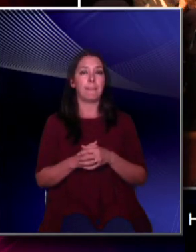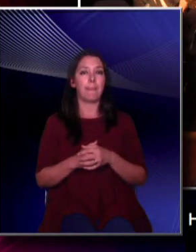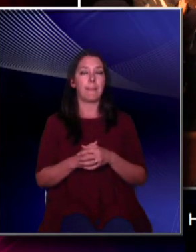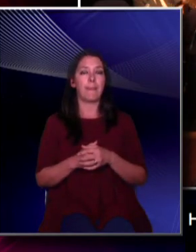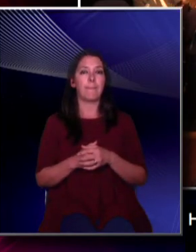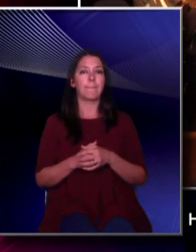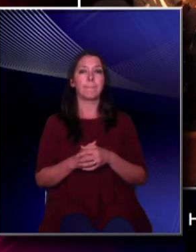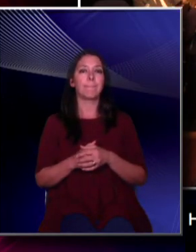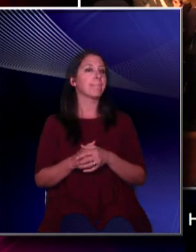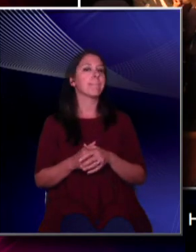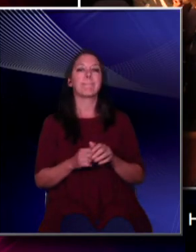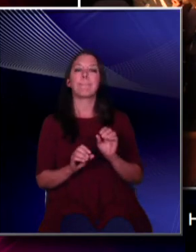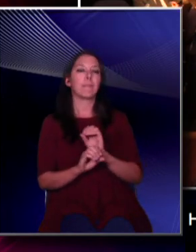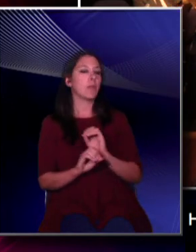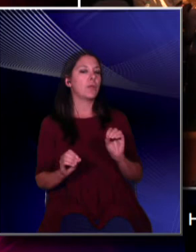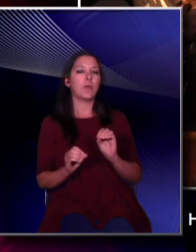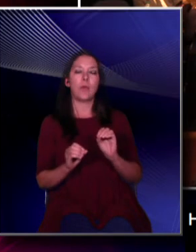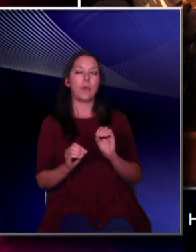No.